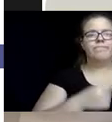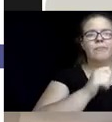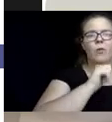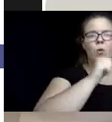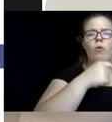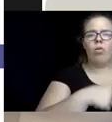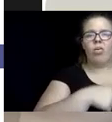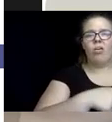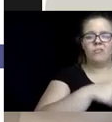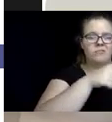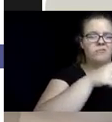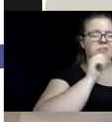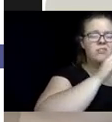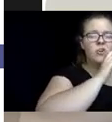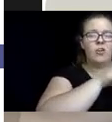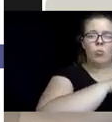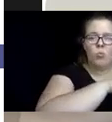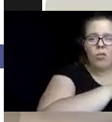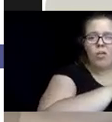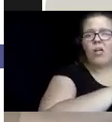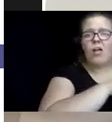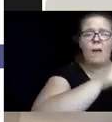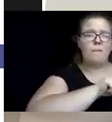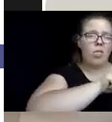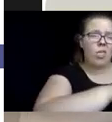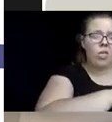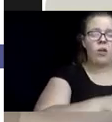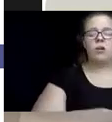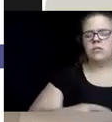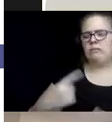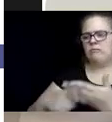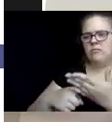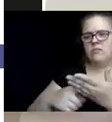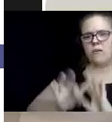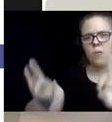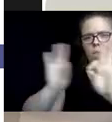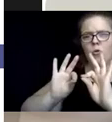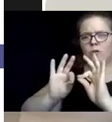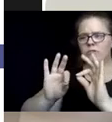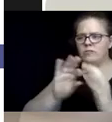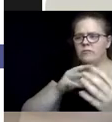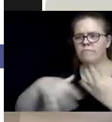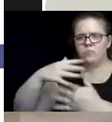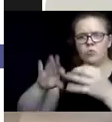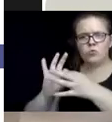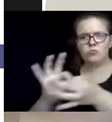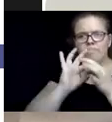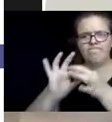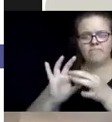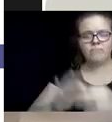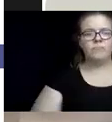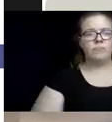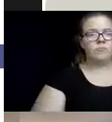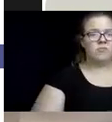as vulnerable, frail, or dependent, talk about the importance of social connection. Instead of focusing only